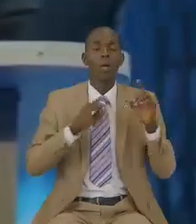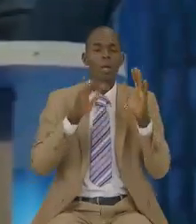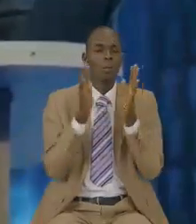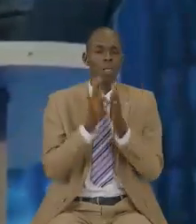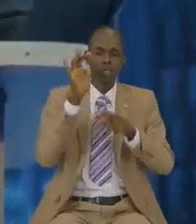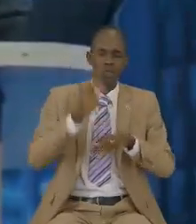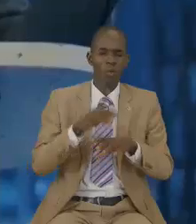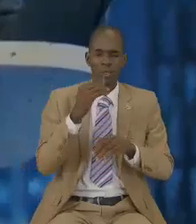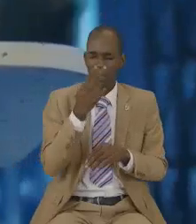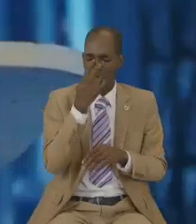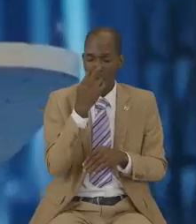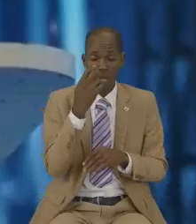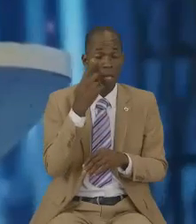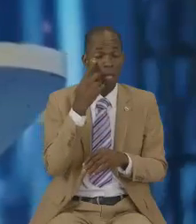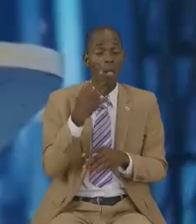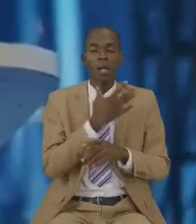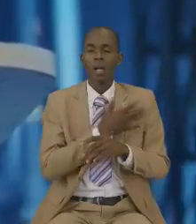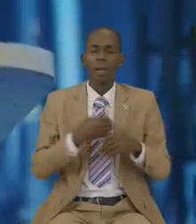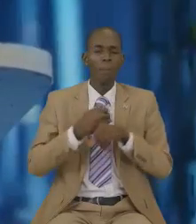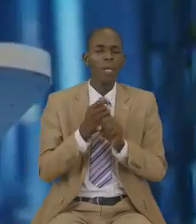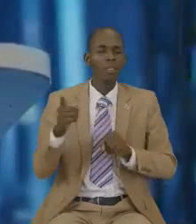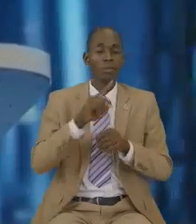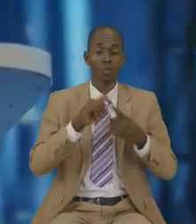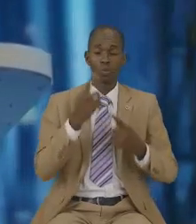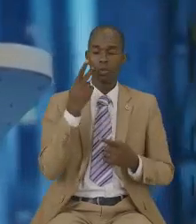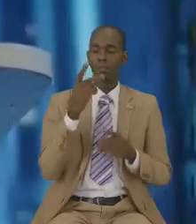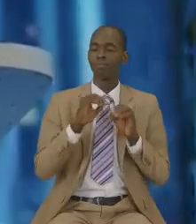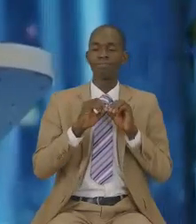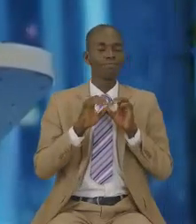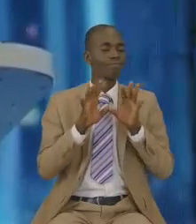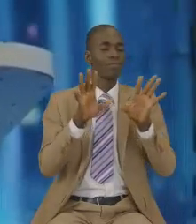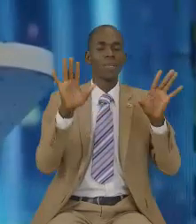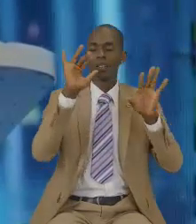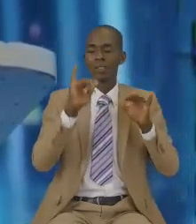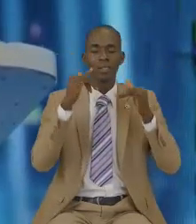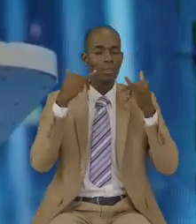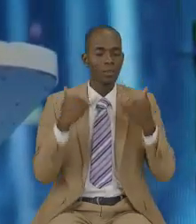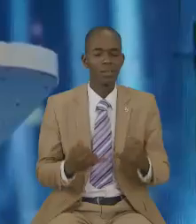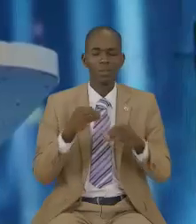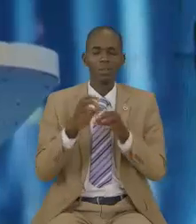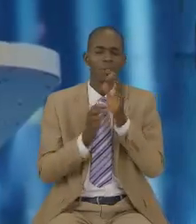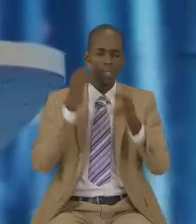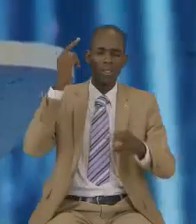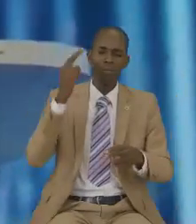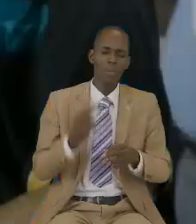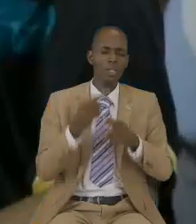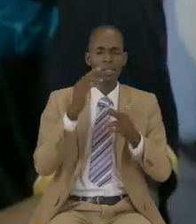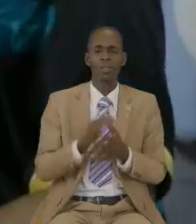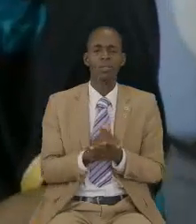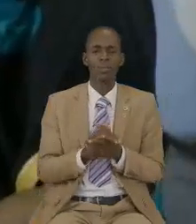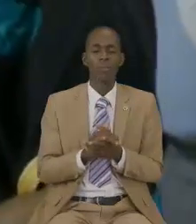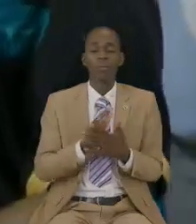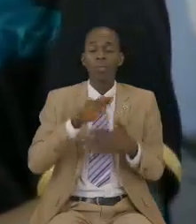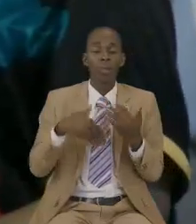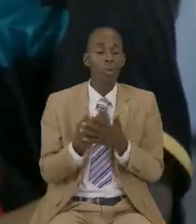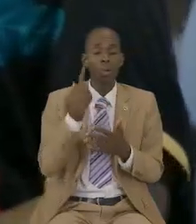the blind eyes and make them see very clearly now in Jesus' name. Those who